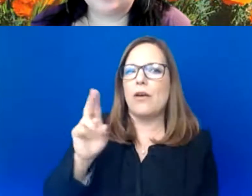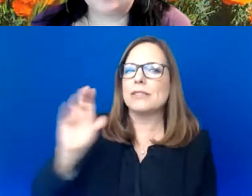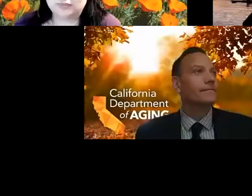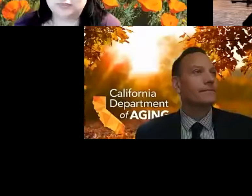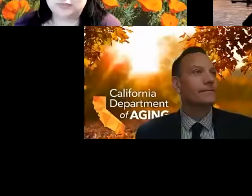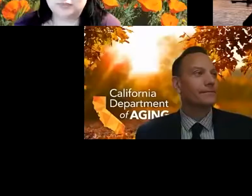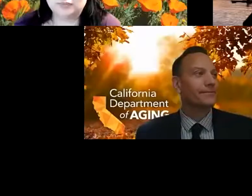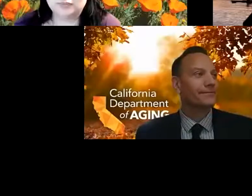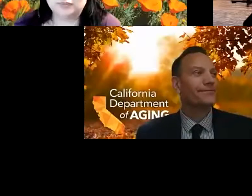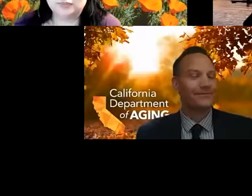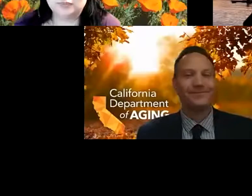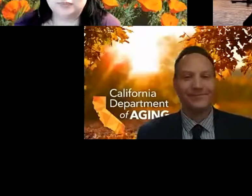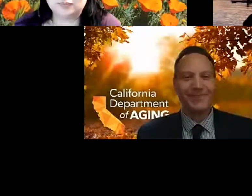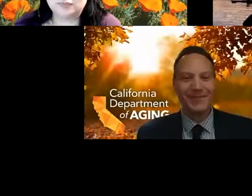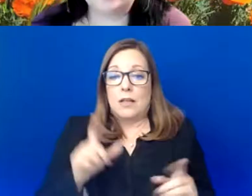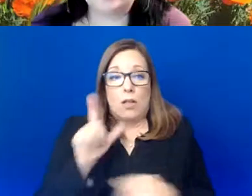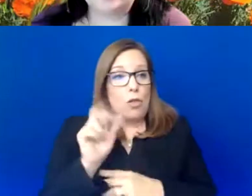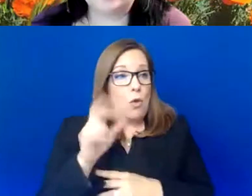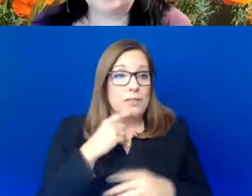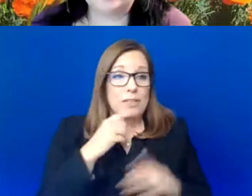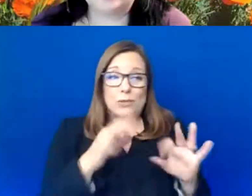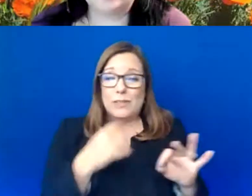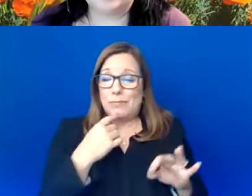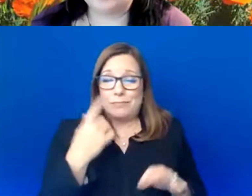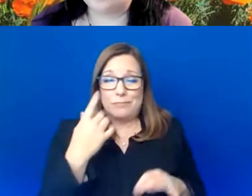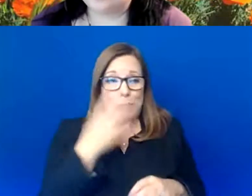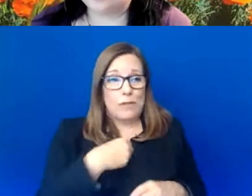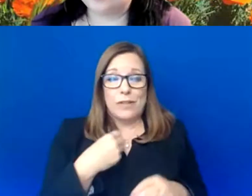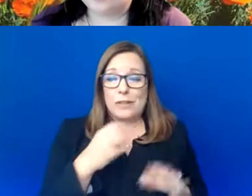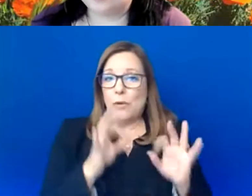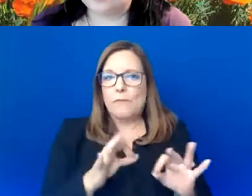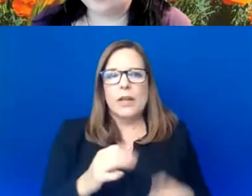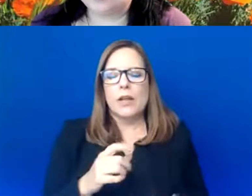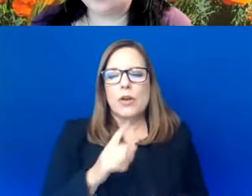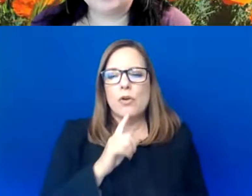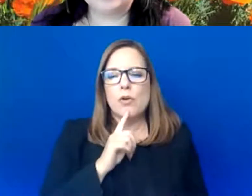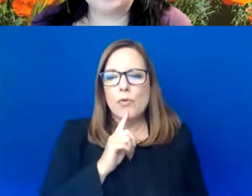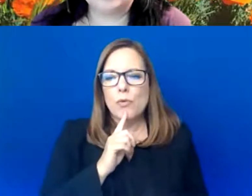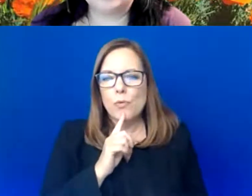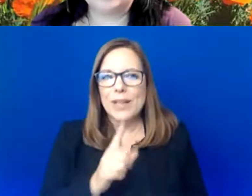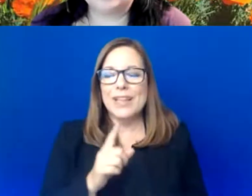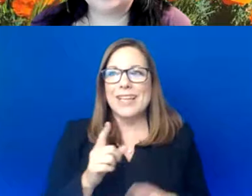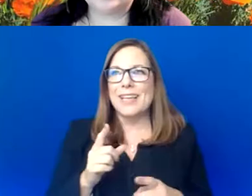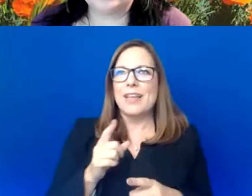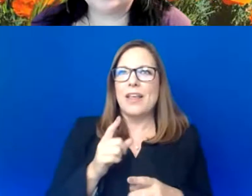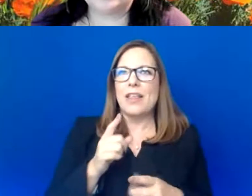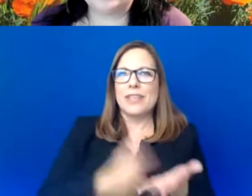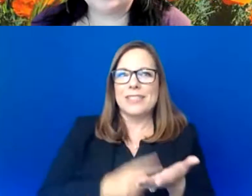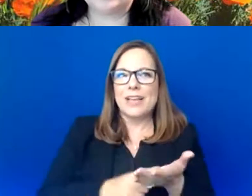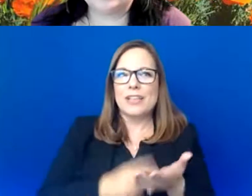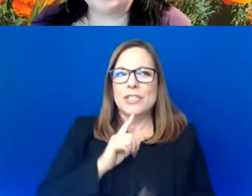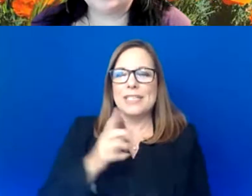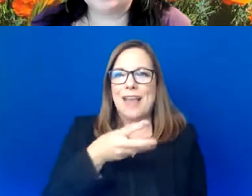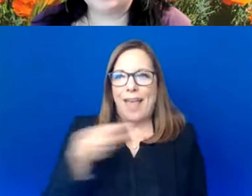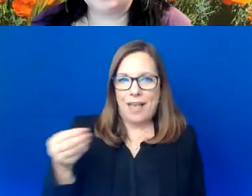You said it beautifully, Mark. Thank you. It really is an and, not an either or. It's about building